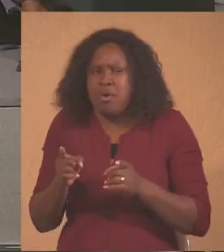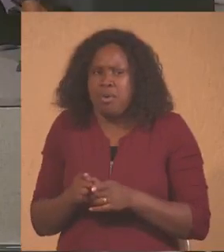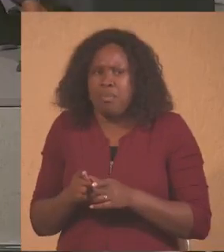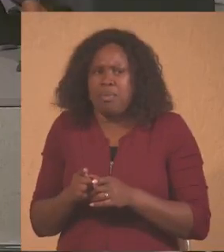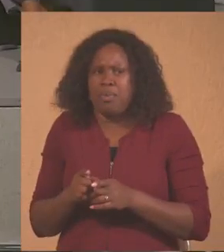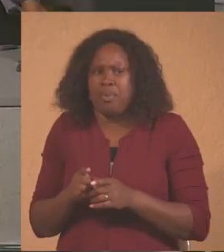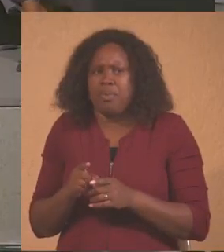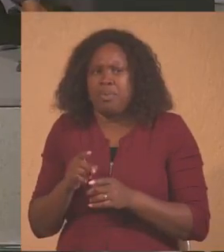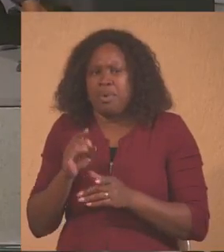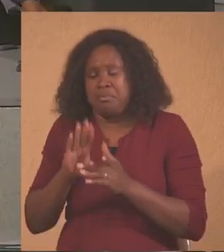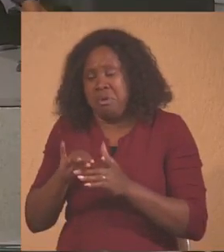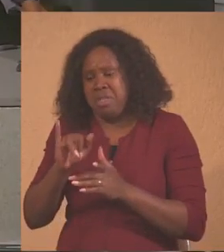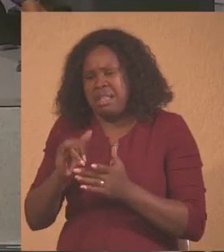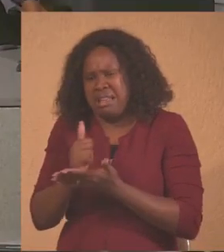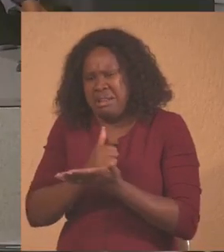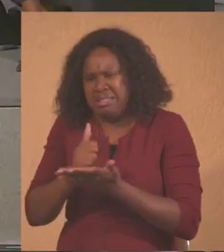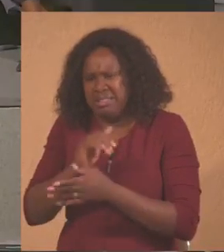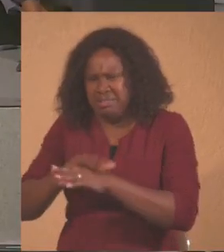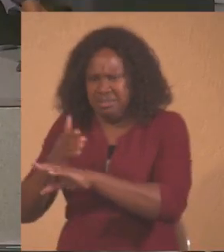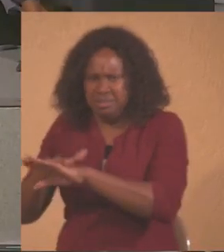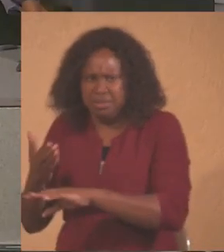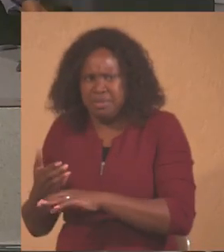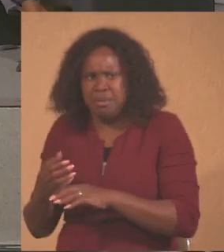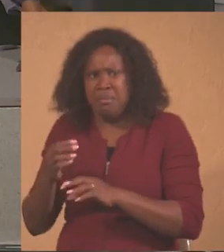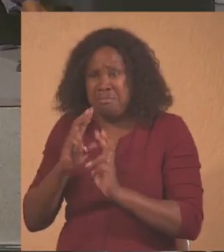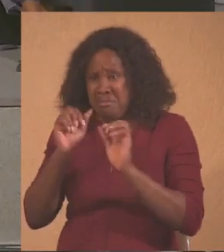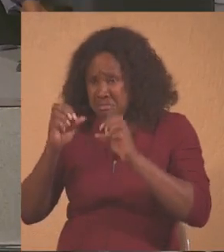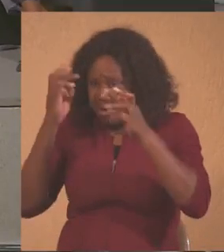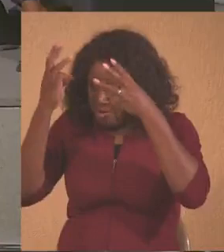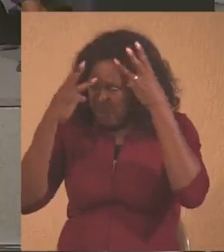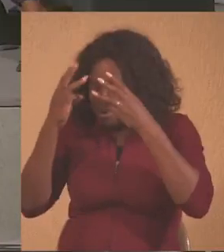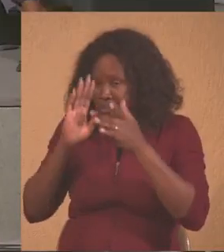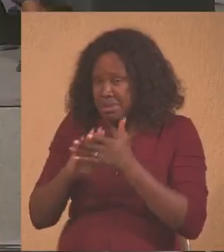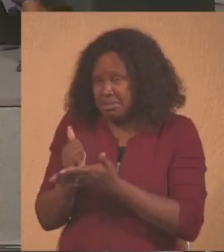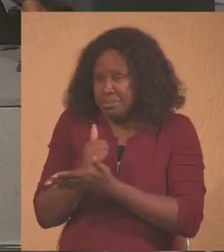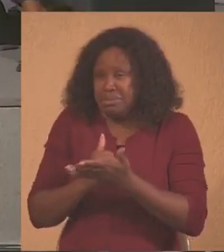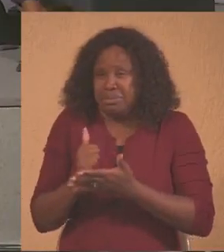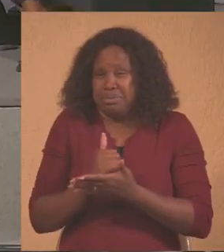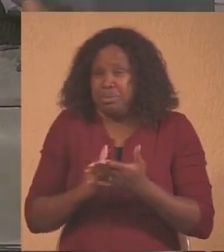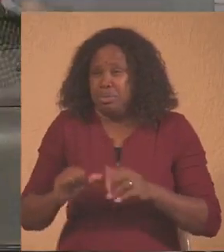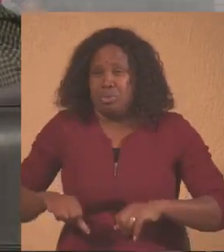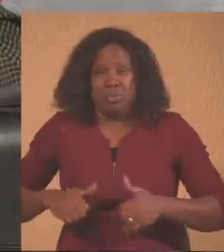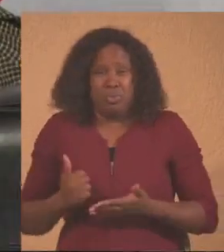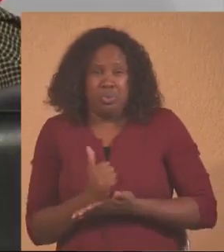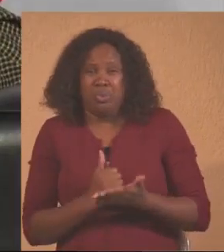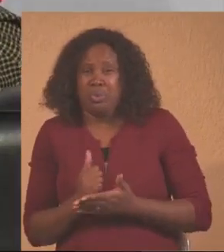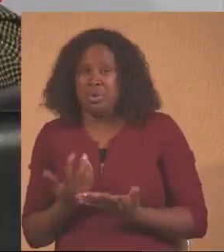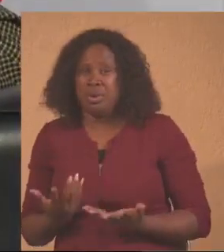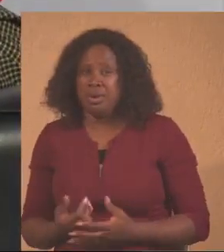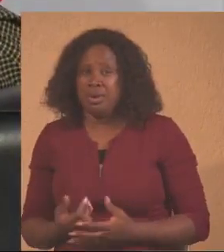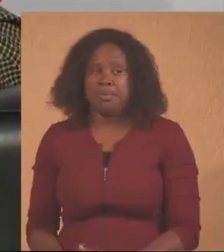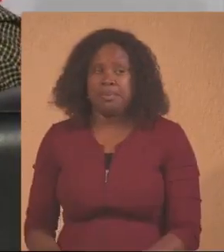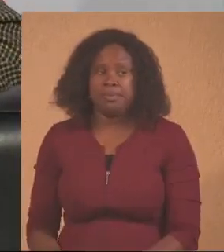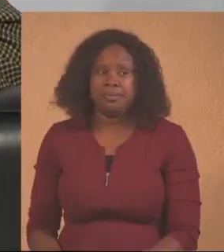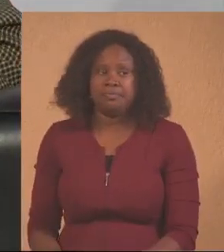about that? How is the state? Should there be a concern around the hygiene of these facilities? Thank you very much, because